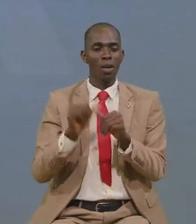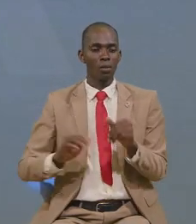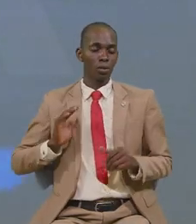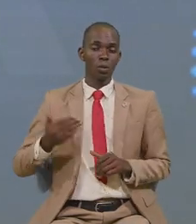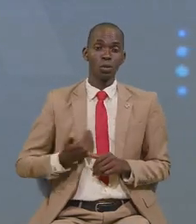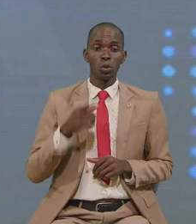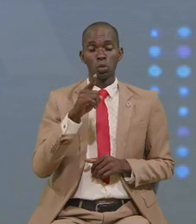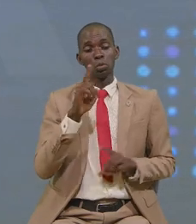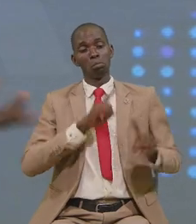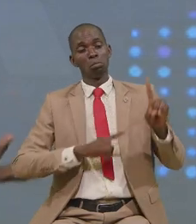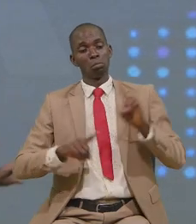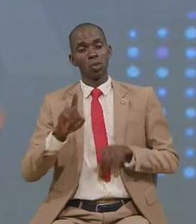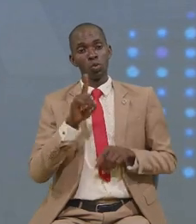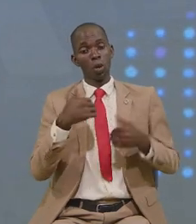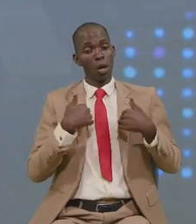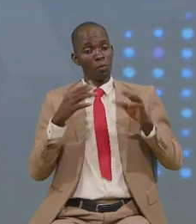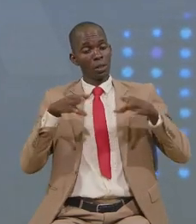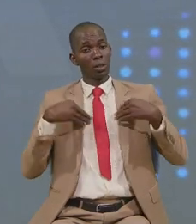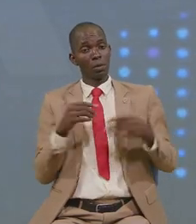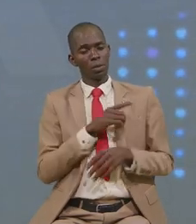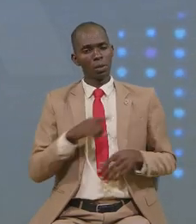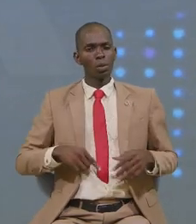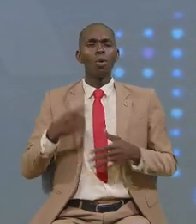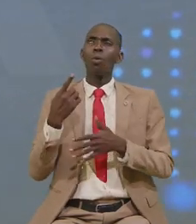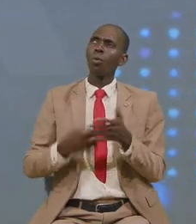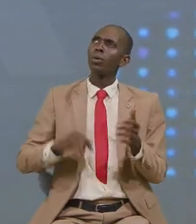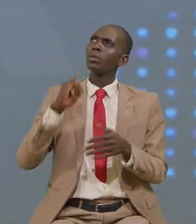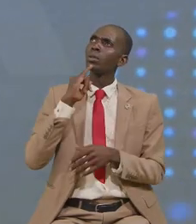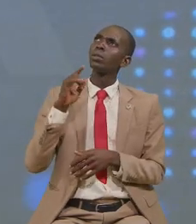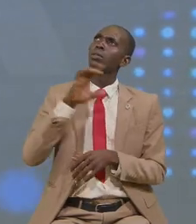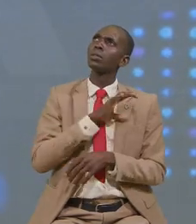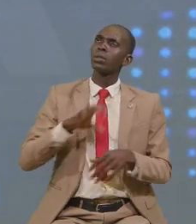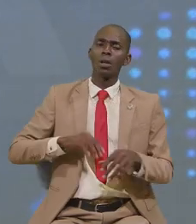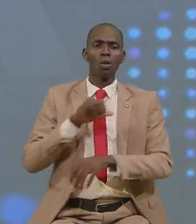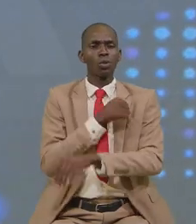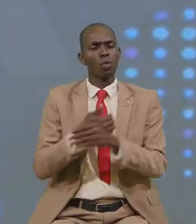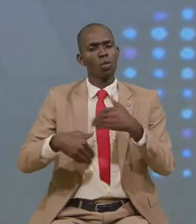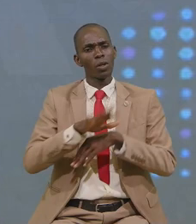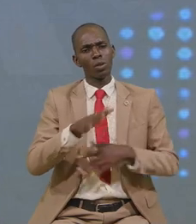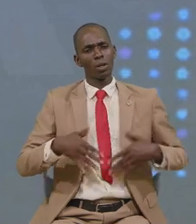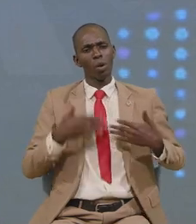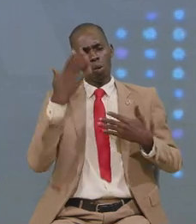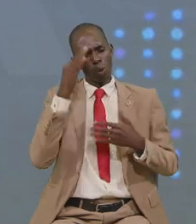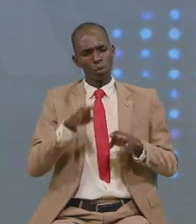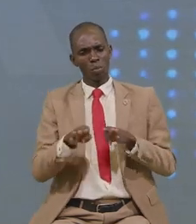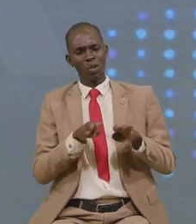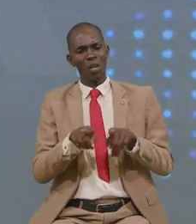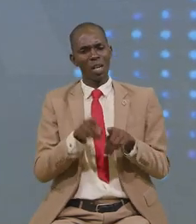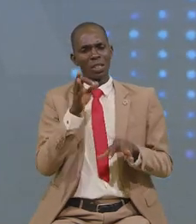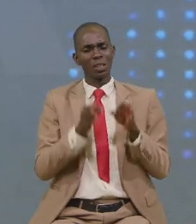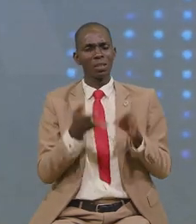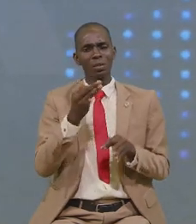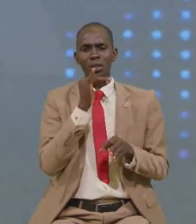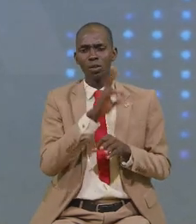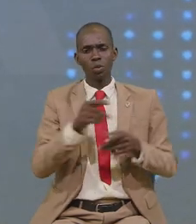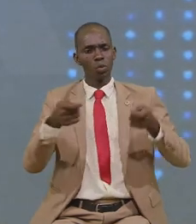the Lord, what is this authority over you? How do you act as if there's no authority, as if there's no